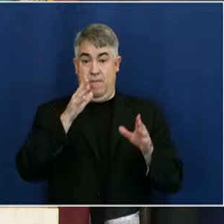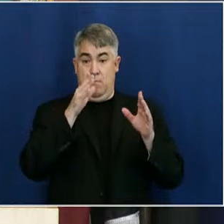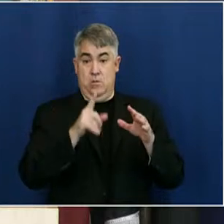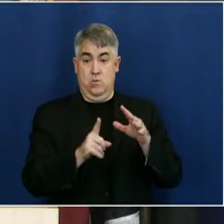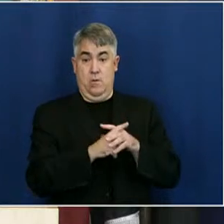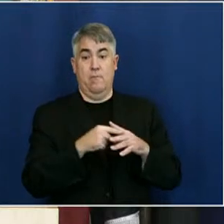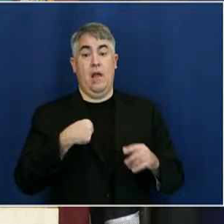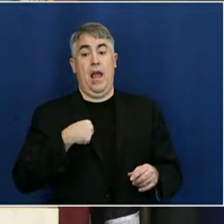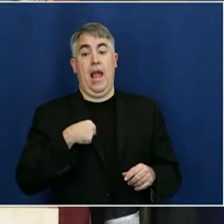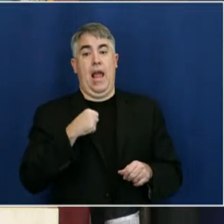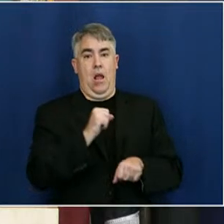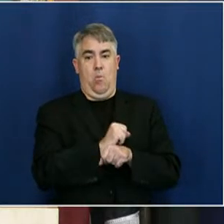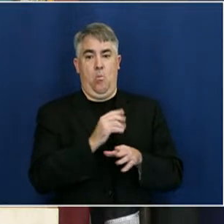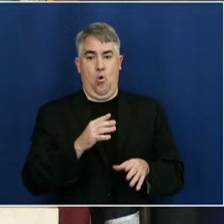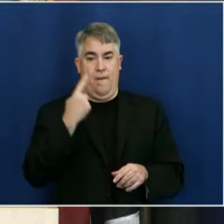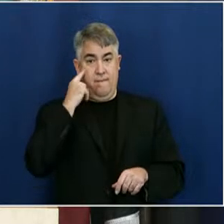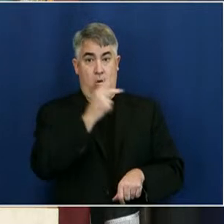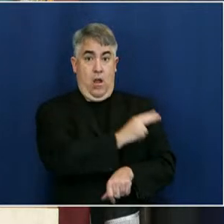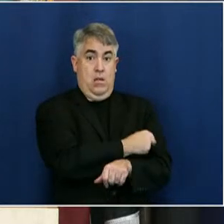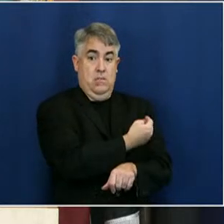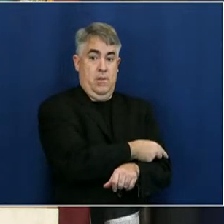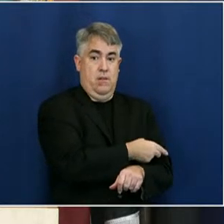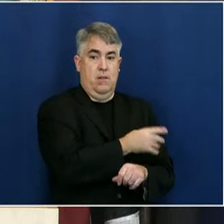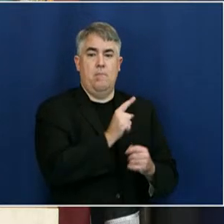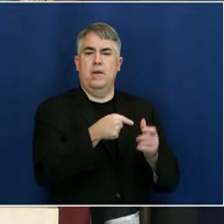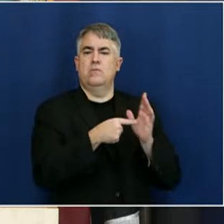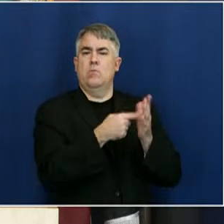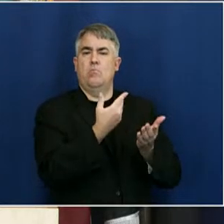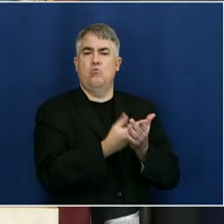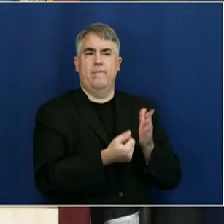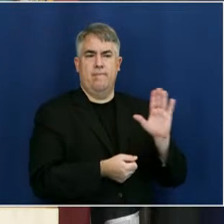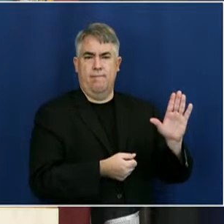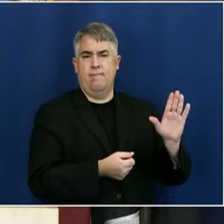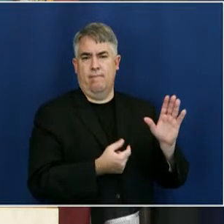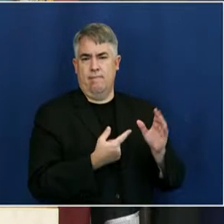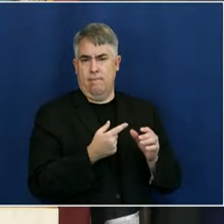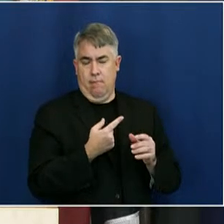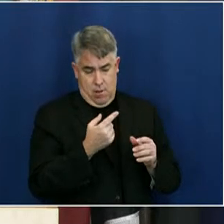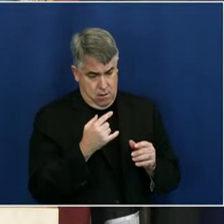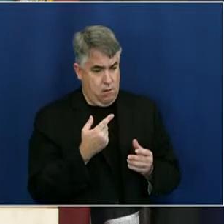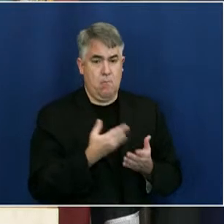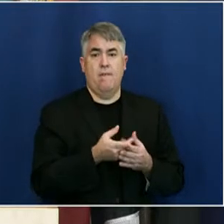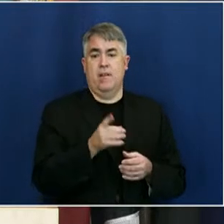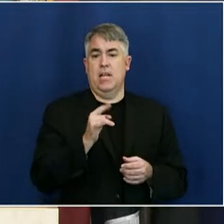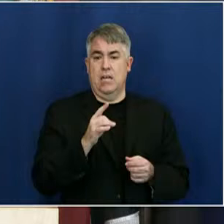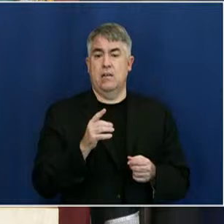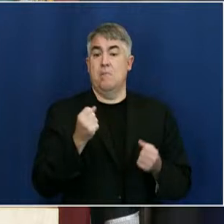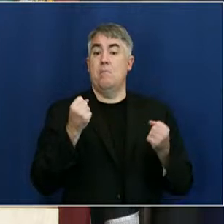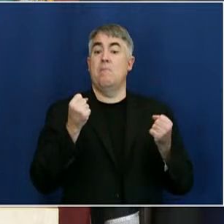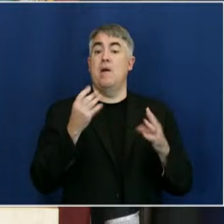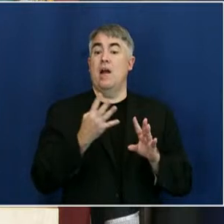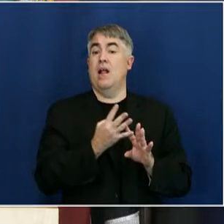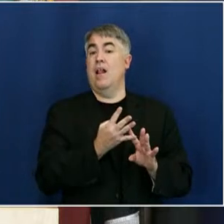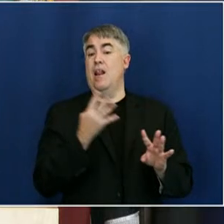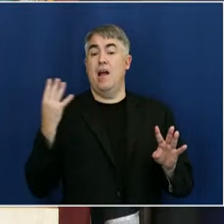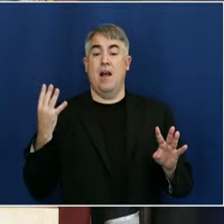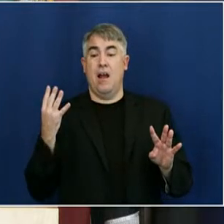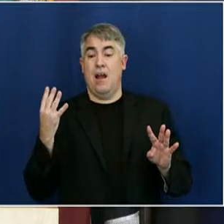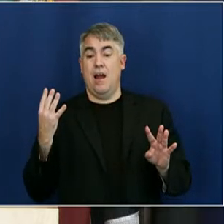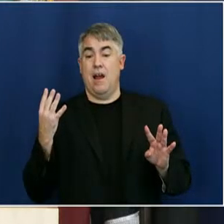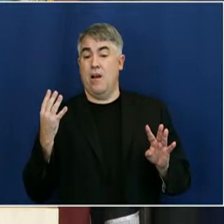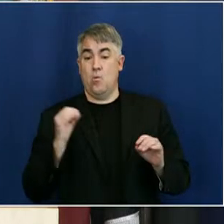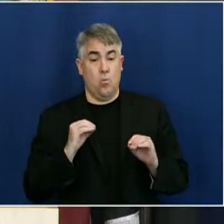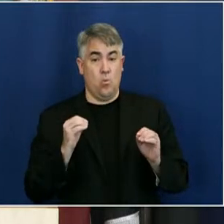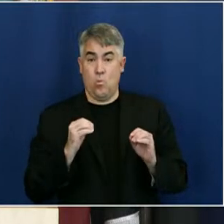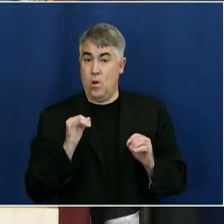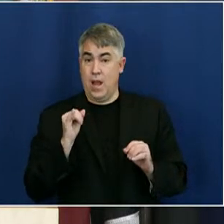at the vaccine site that validates that. And we have turned away large numbers of folks who don't meet that threshold and